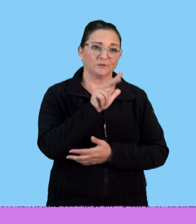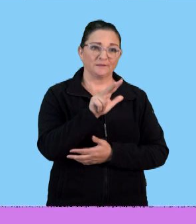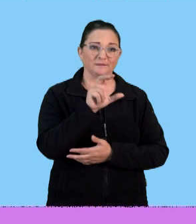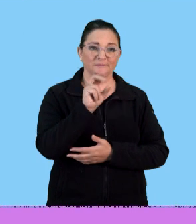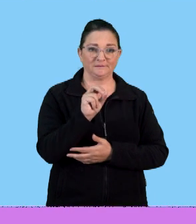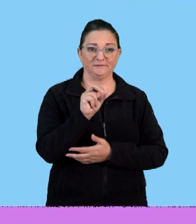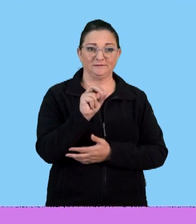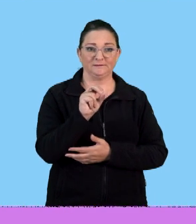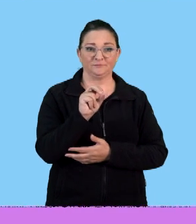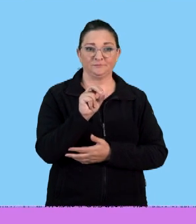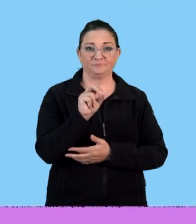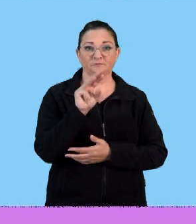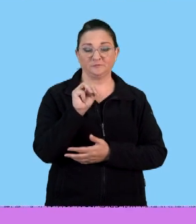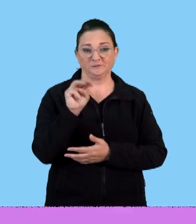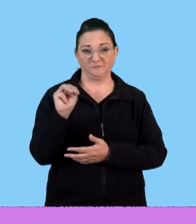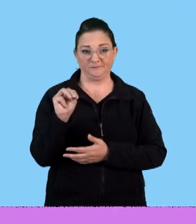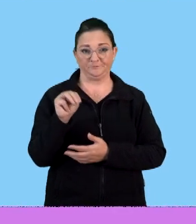there? It is 80